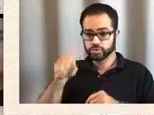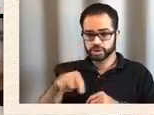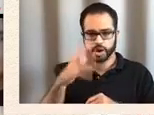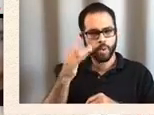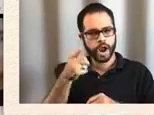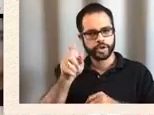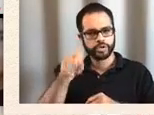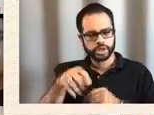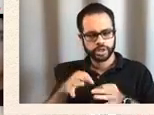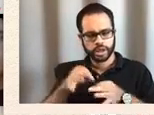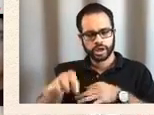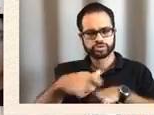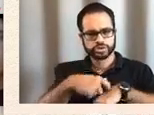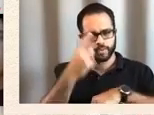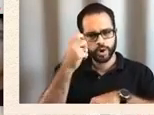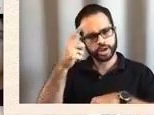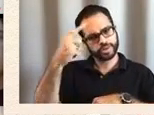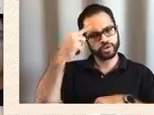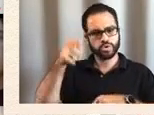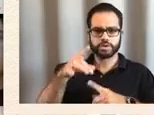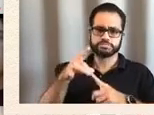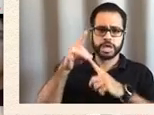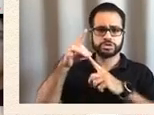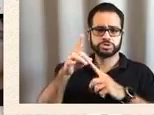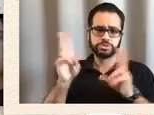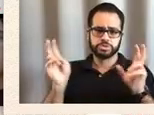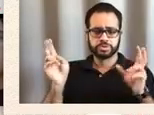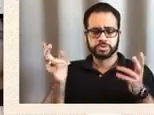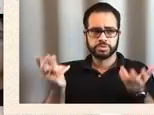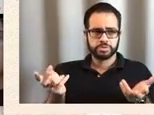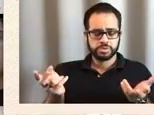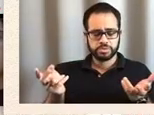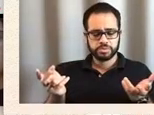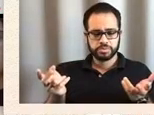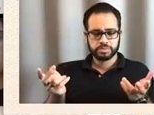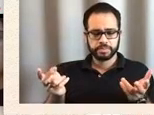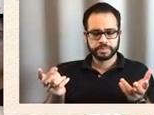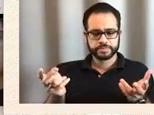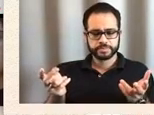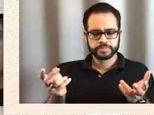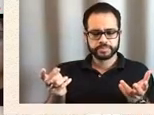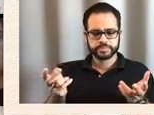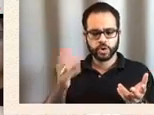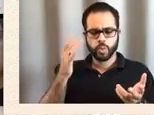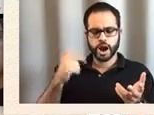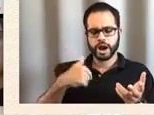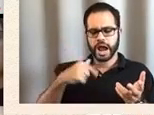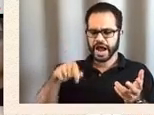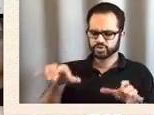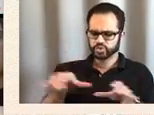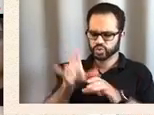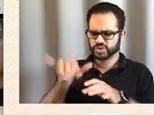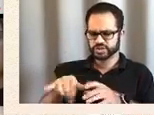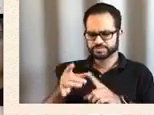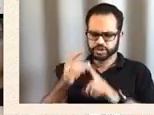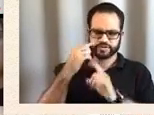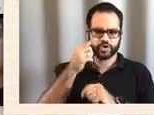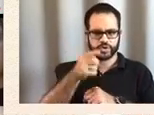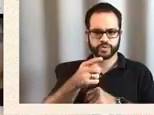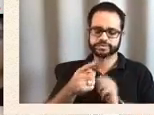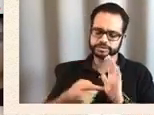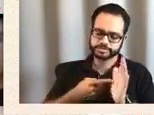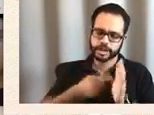do you think you're special? You know, and why do I have to do this? You know, sometimes you'll encounter